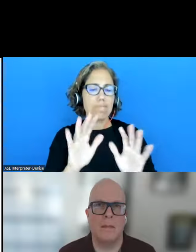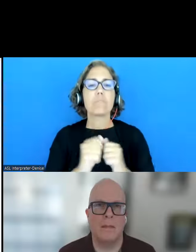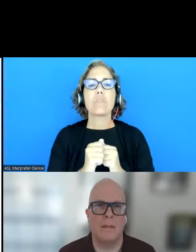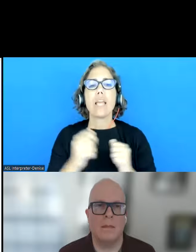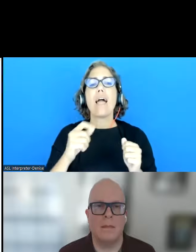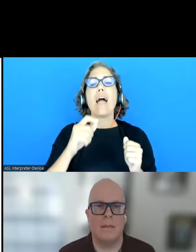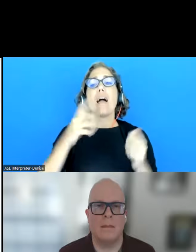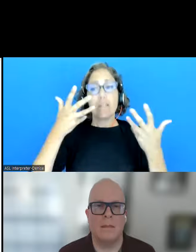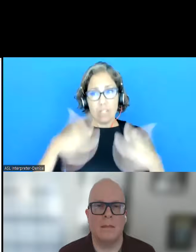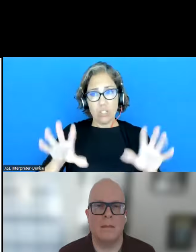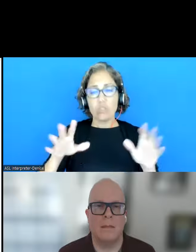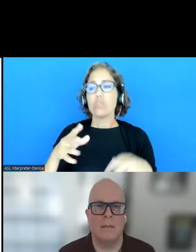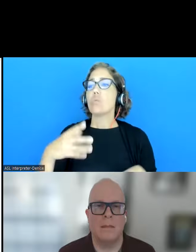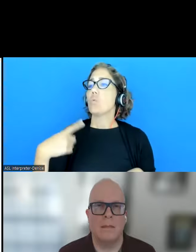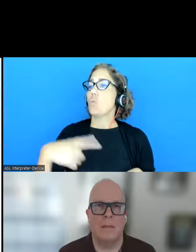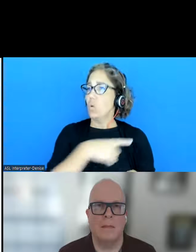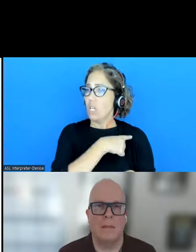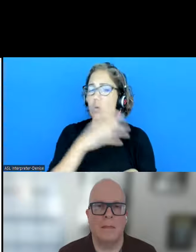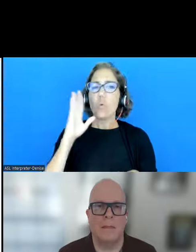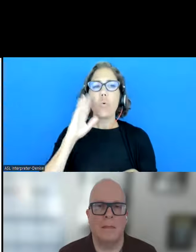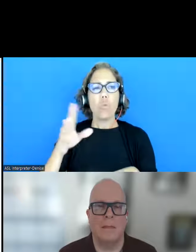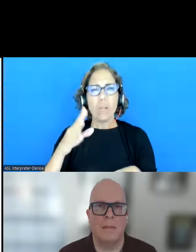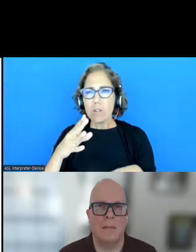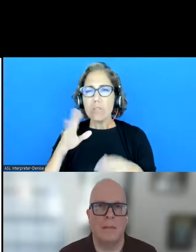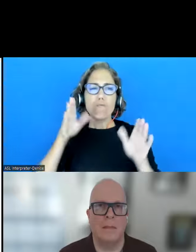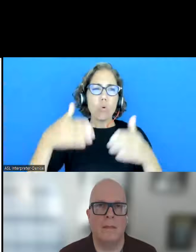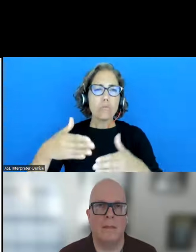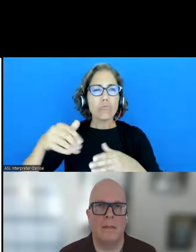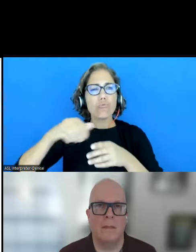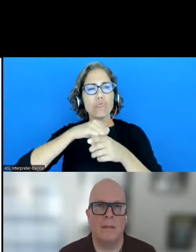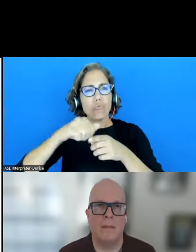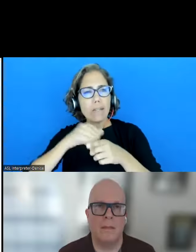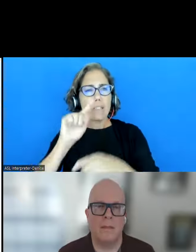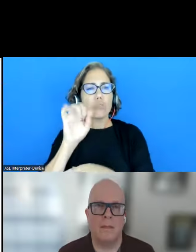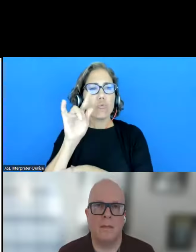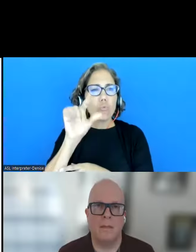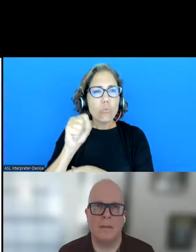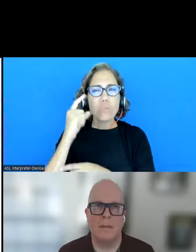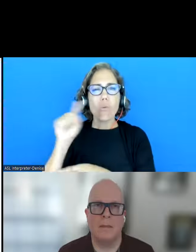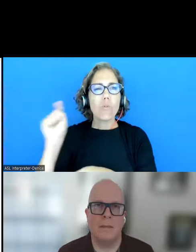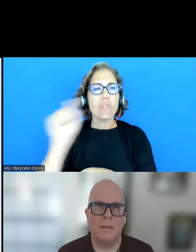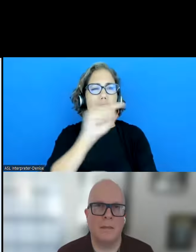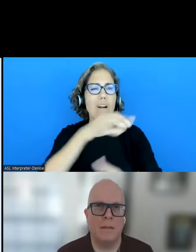some consideration around trainings and tools for content teams.